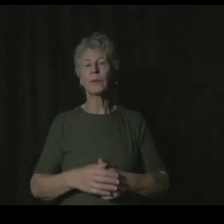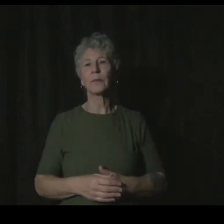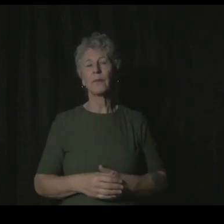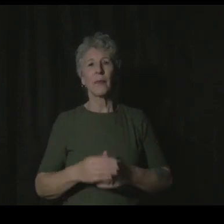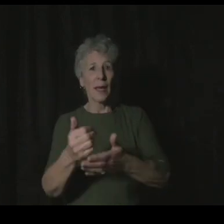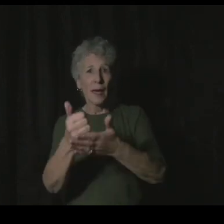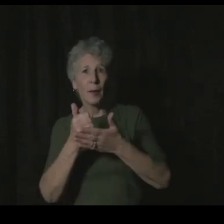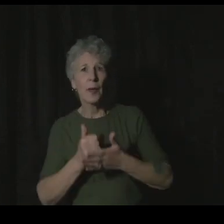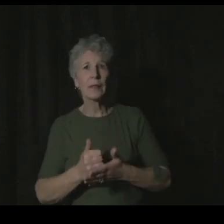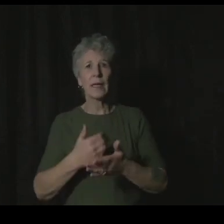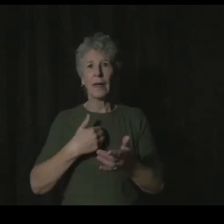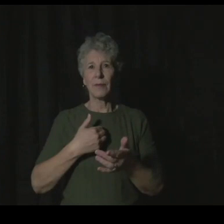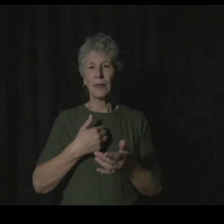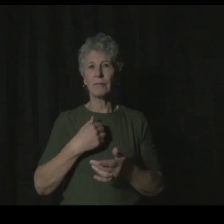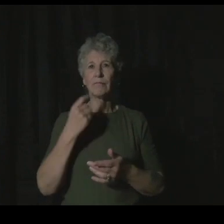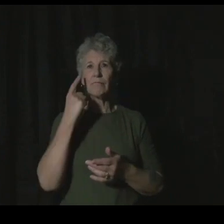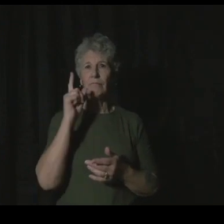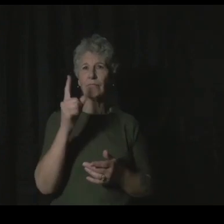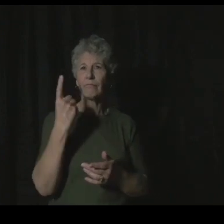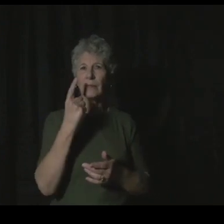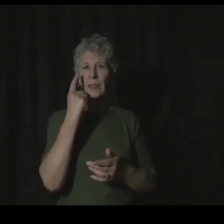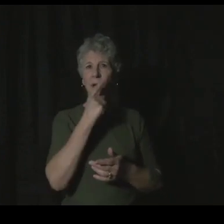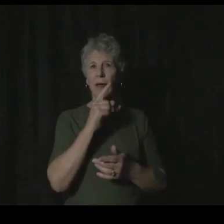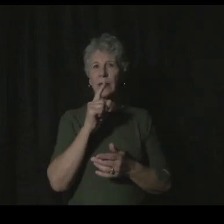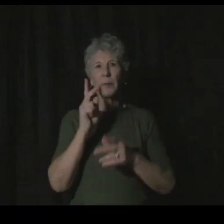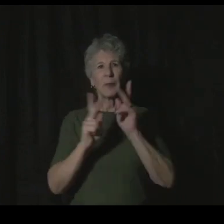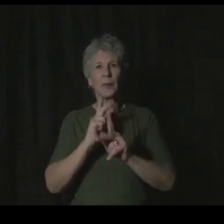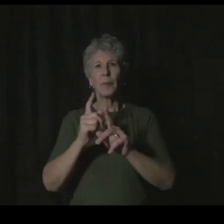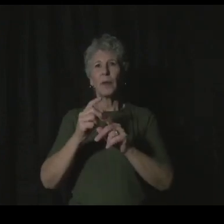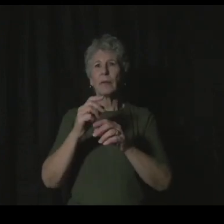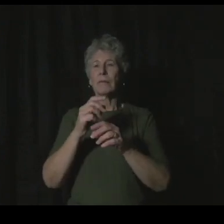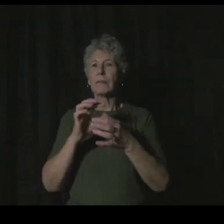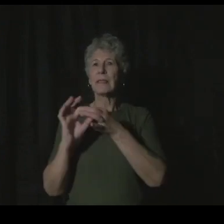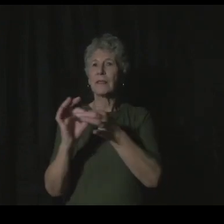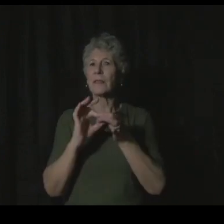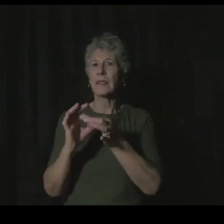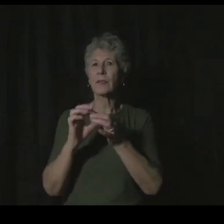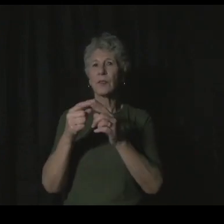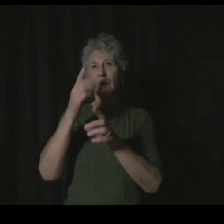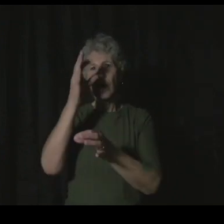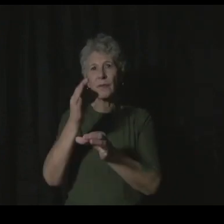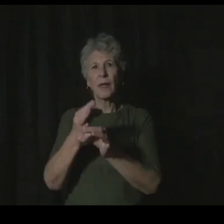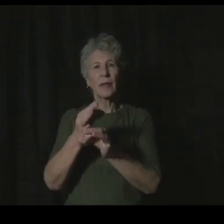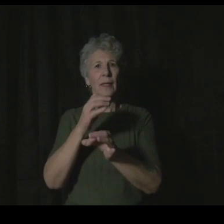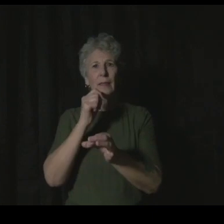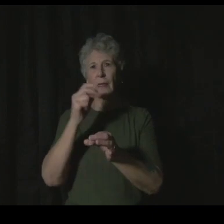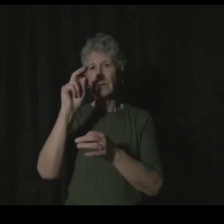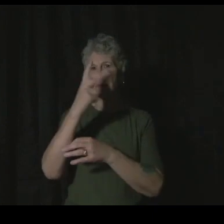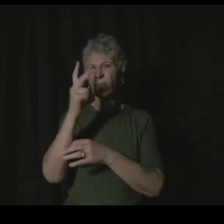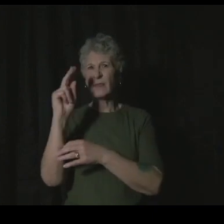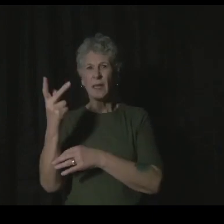Help us to have a single eye, to be people of faith, to not be